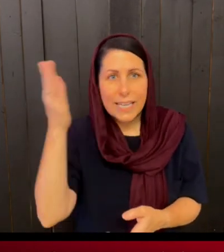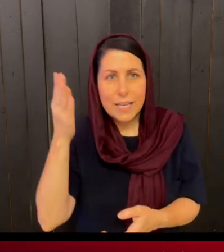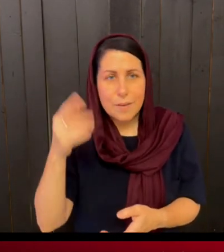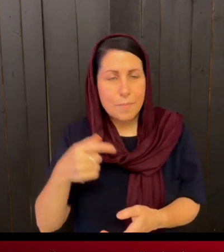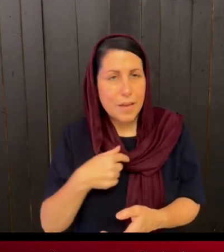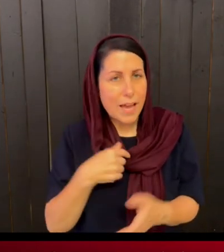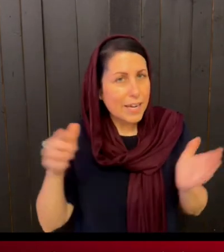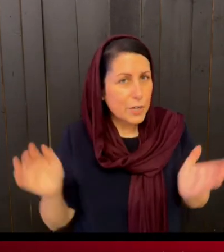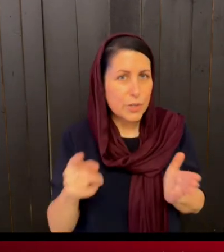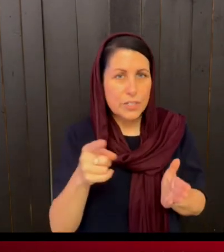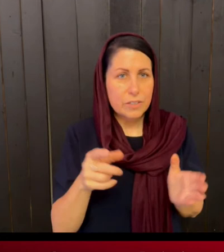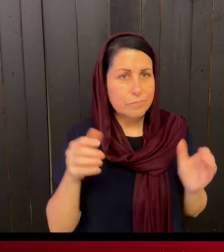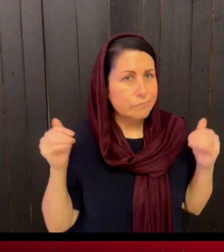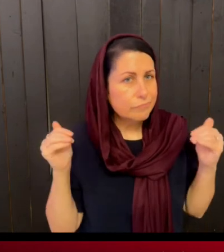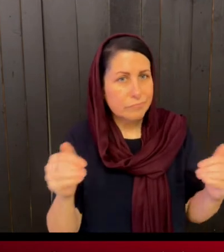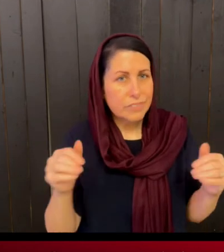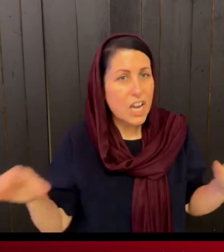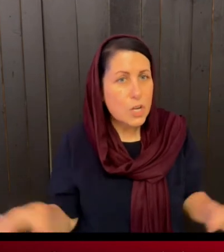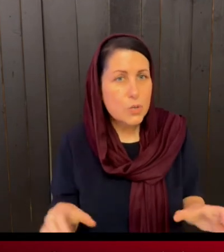go do it.